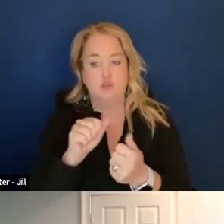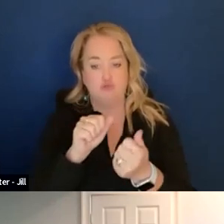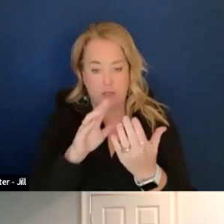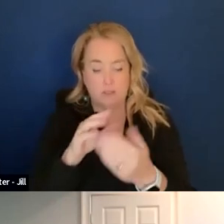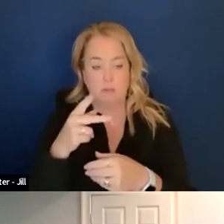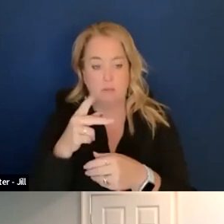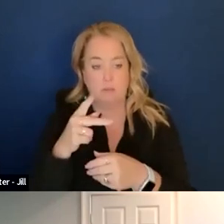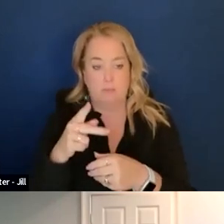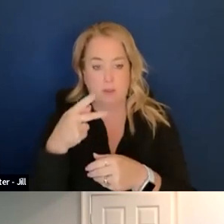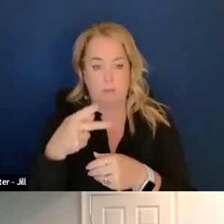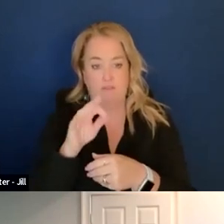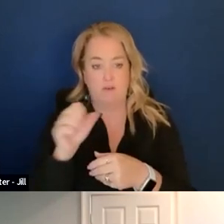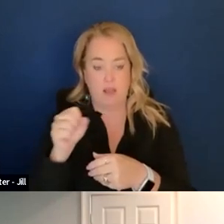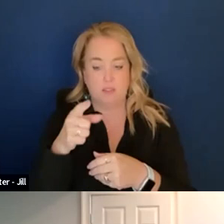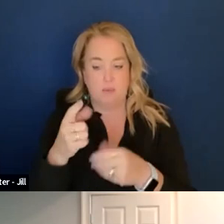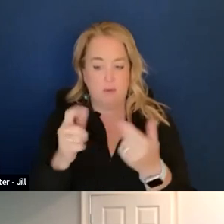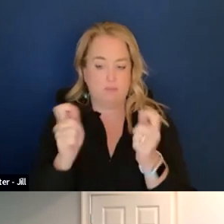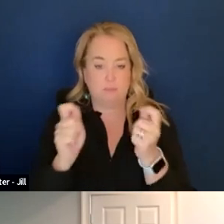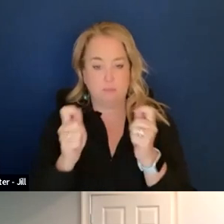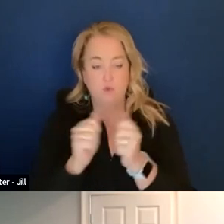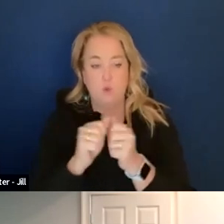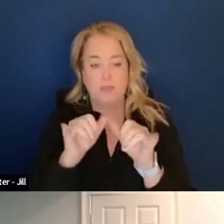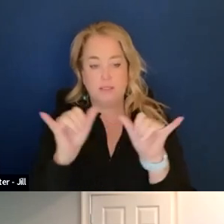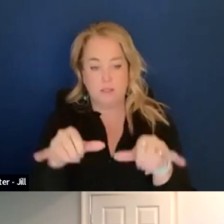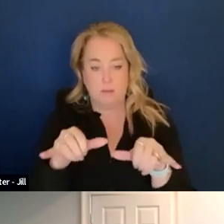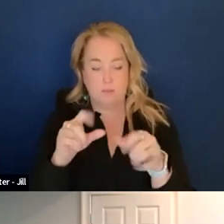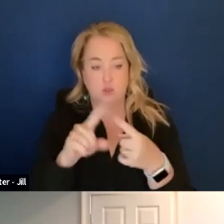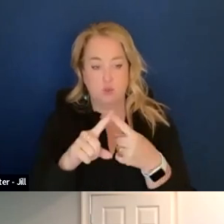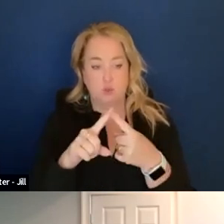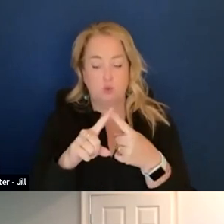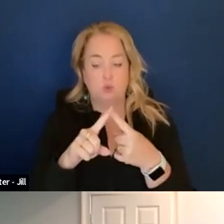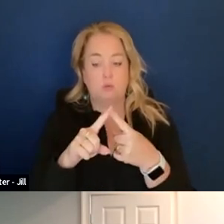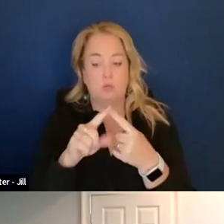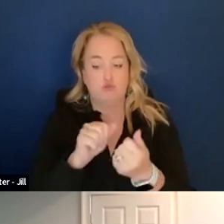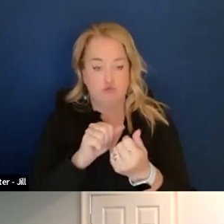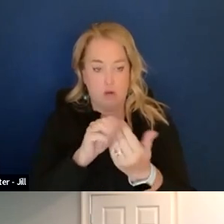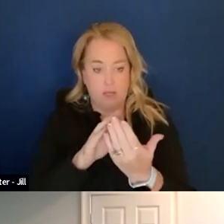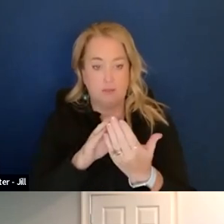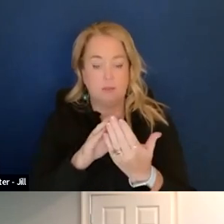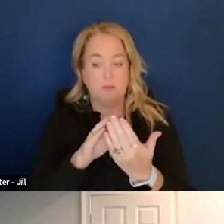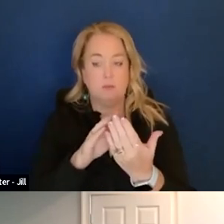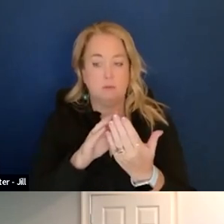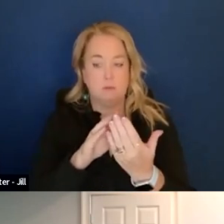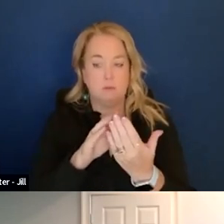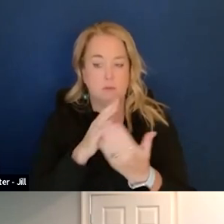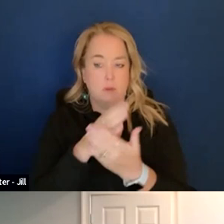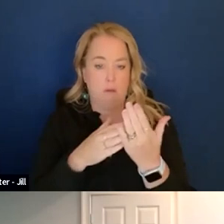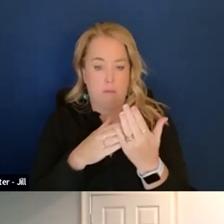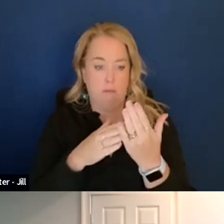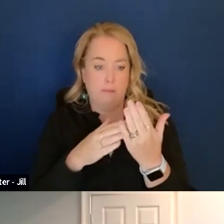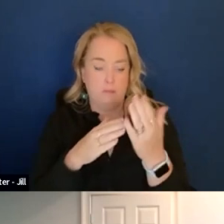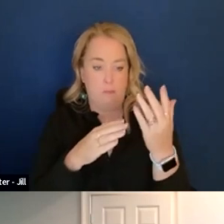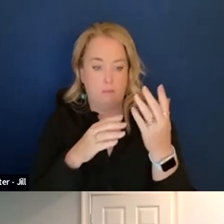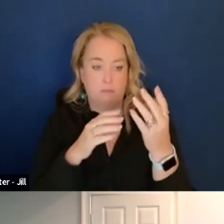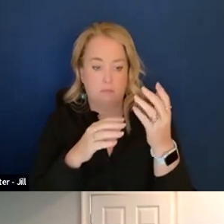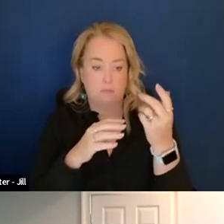been playing with the systems as well to begin to address at least the low-hanging fruit. So